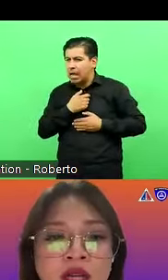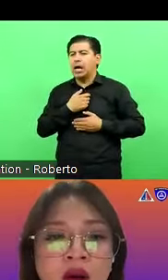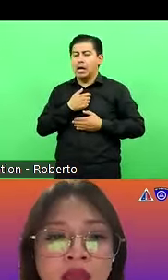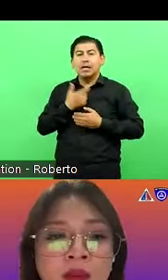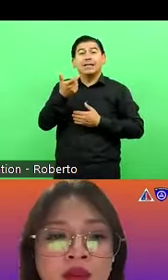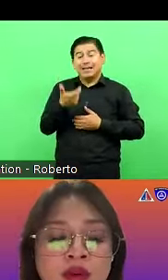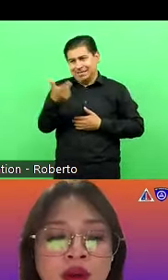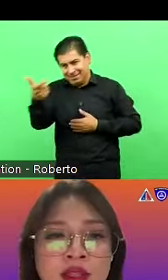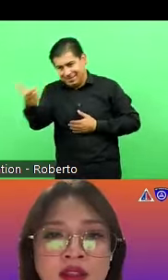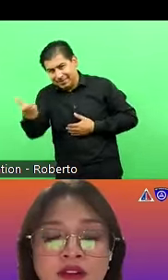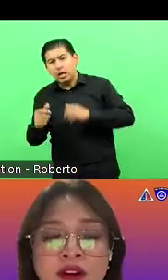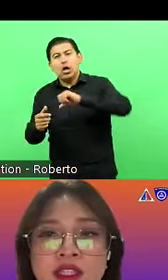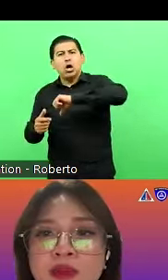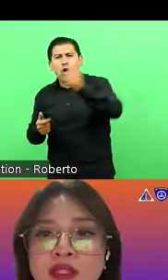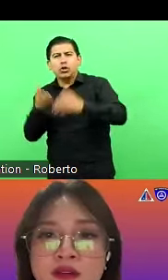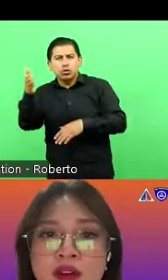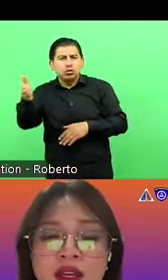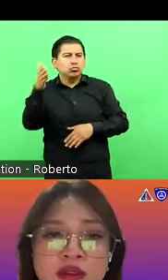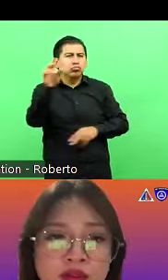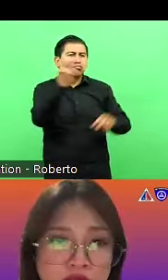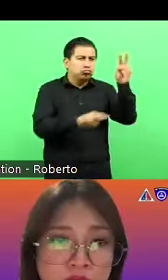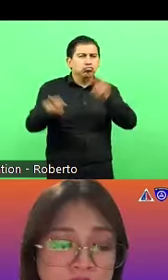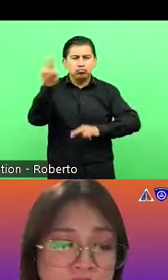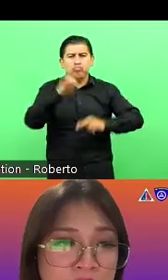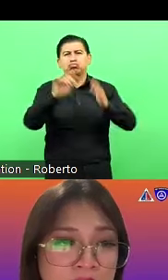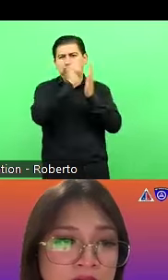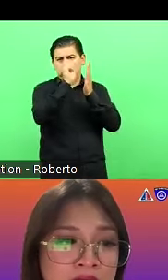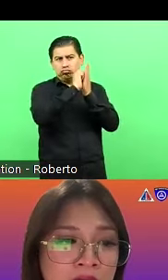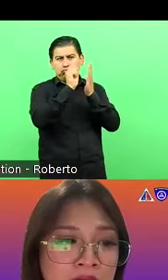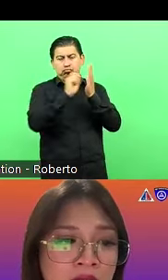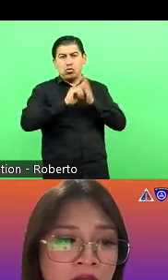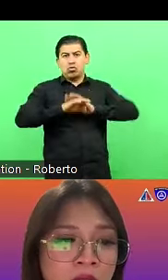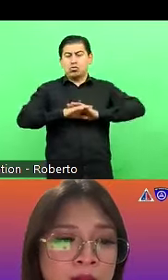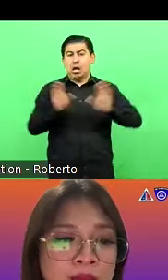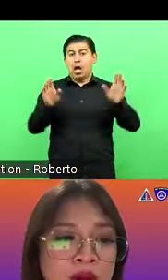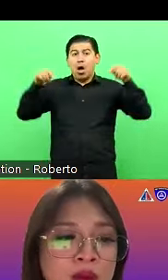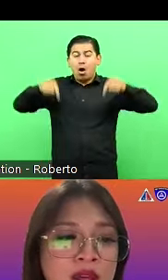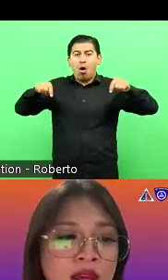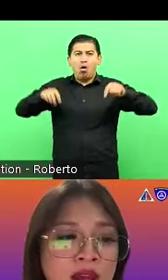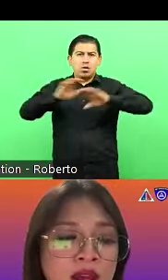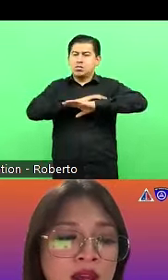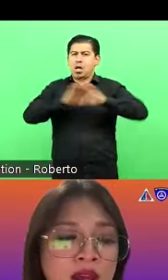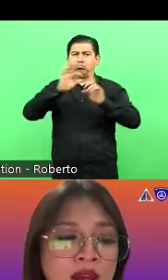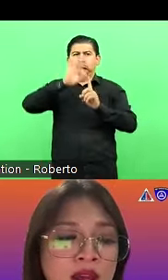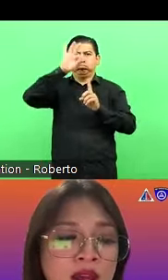we are now able to identify specific interventions that